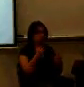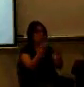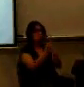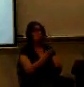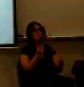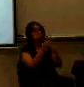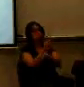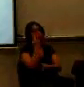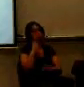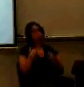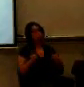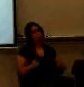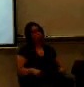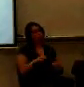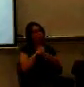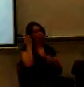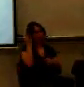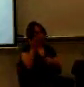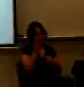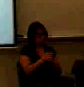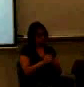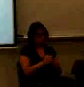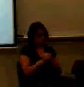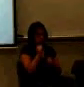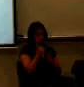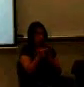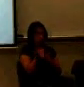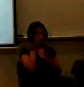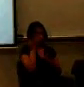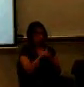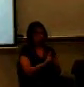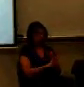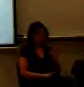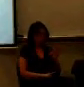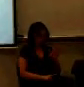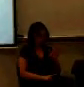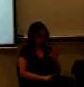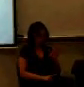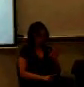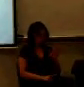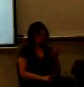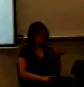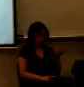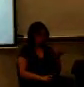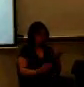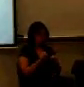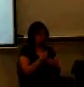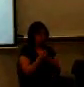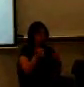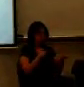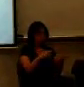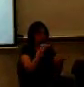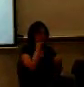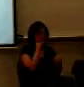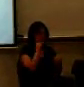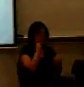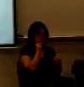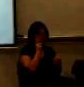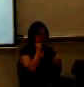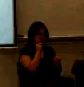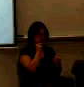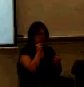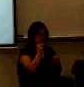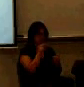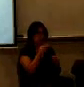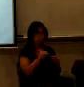for humanity in the future. So it's not something that's going to go away, and it makes control of nutrient control even